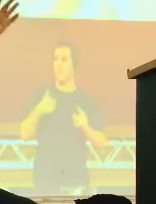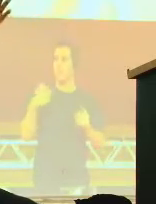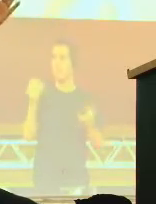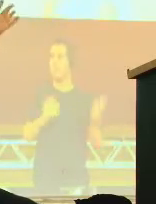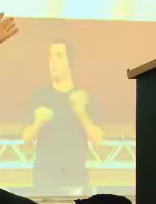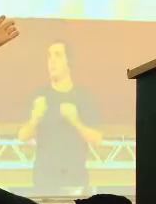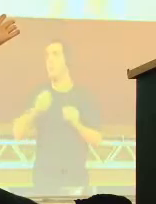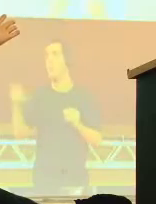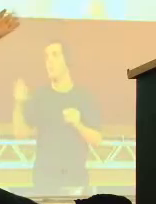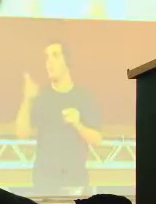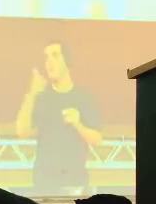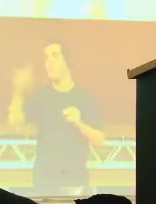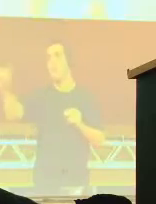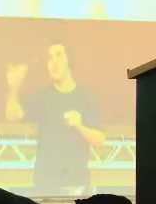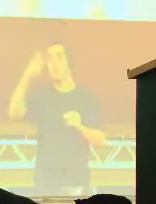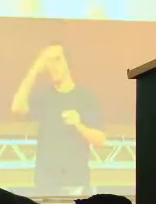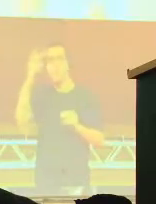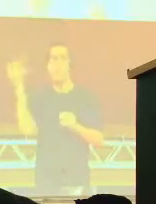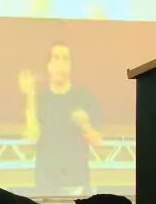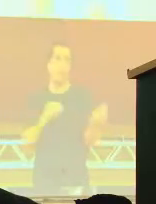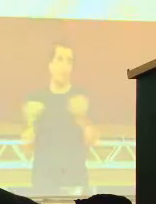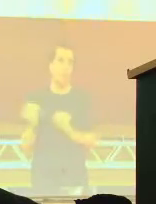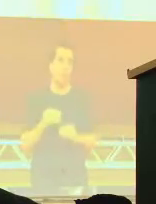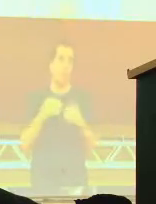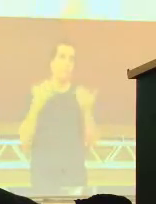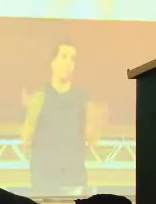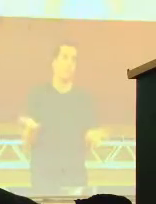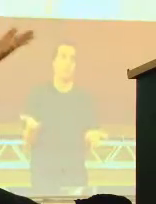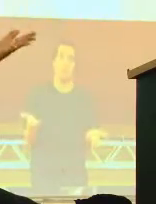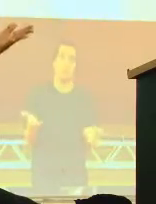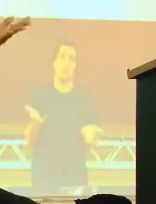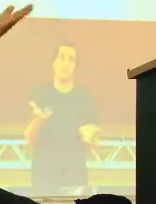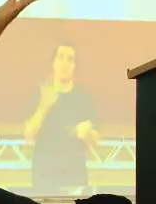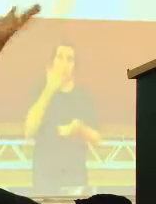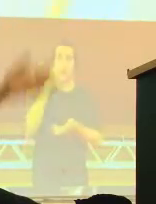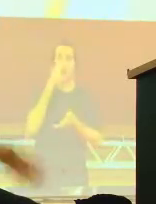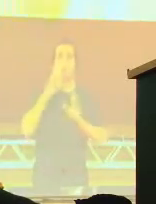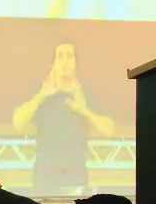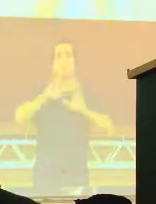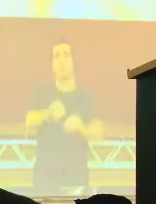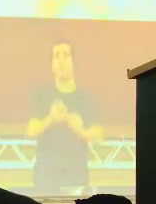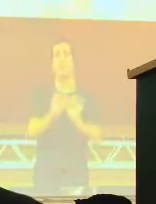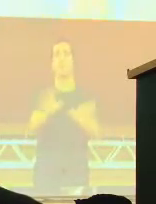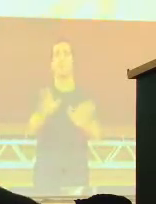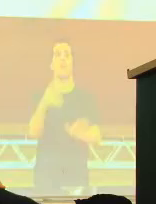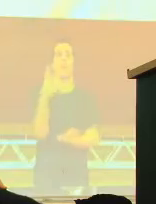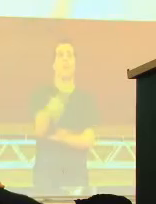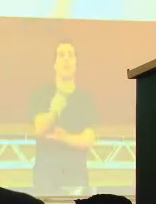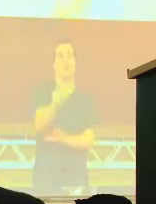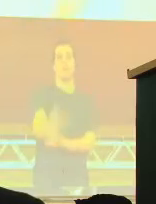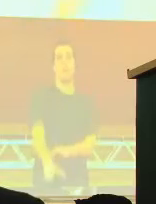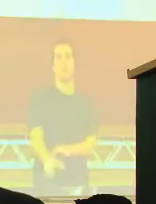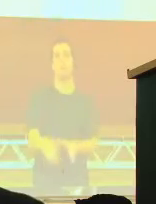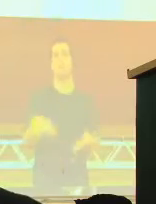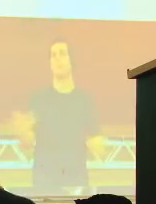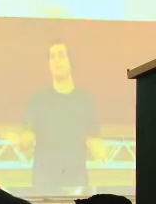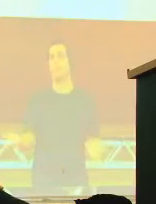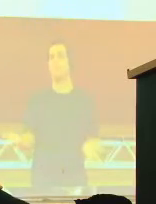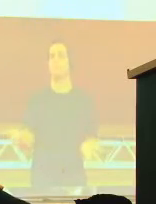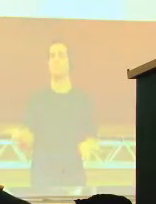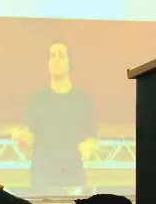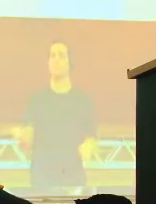they're not attacking his freedom or my freedom. So, okay, they're welcome to make their